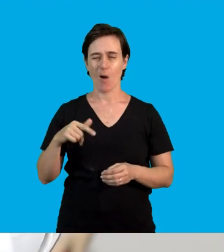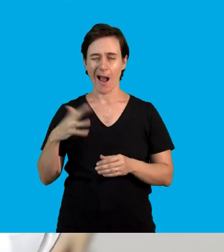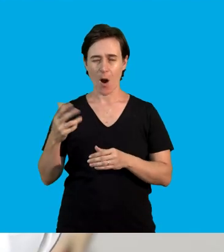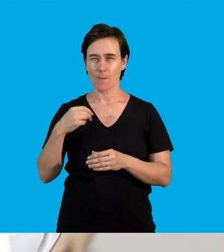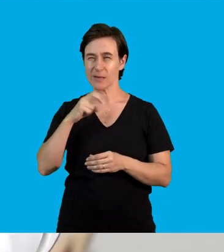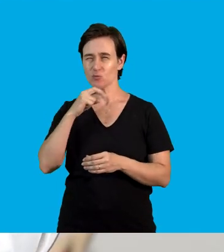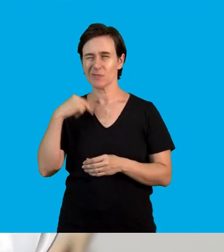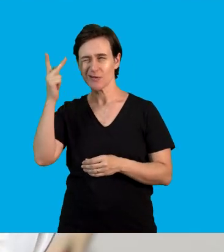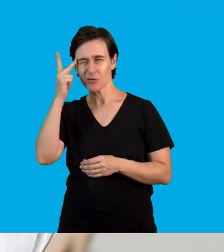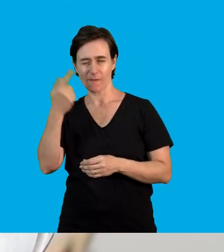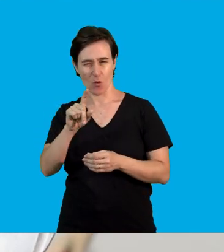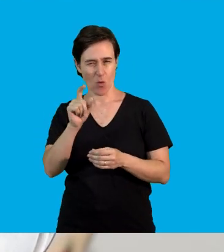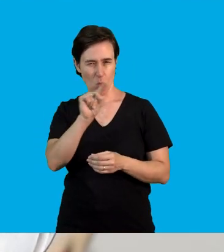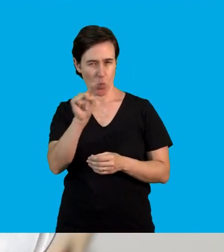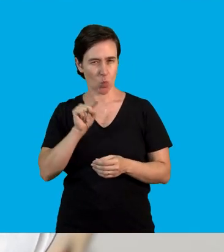Application questions.